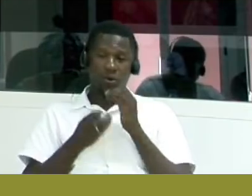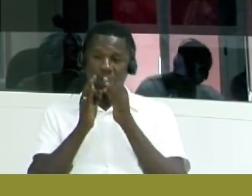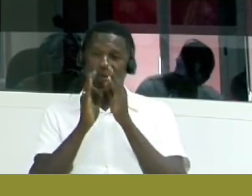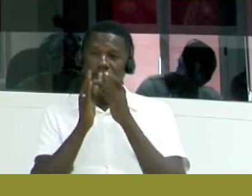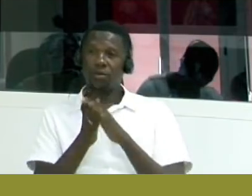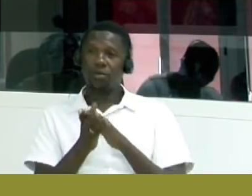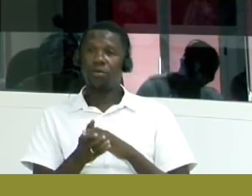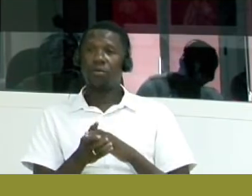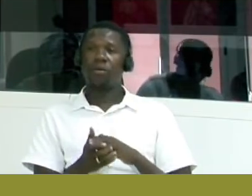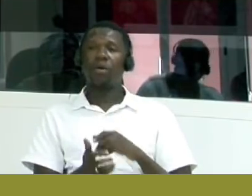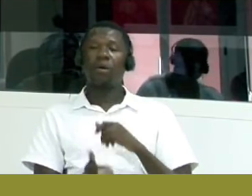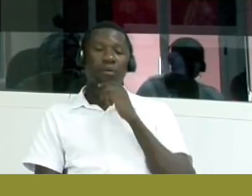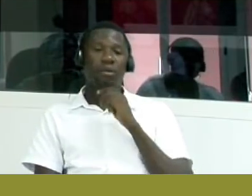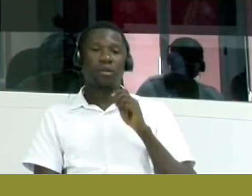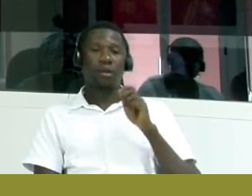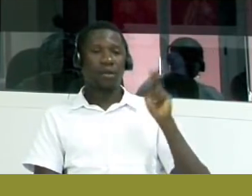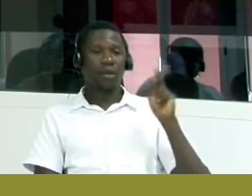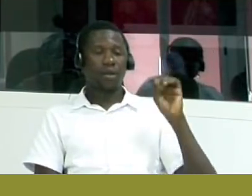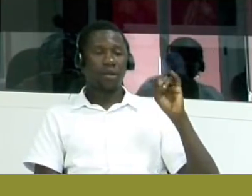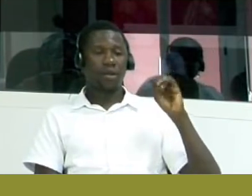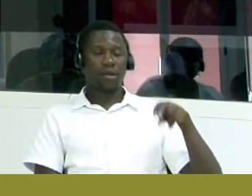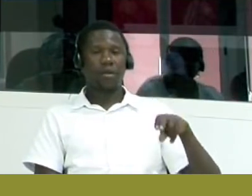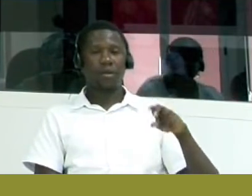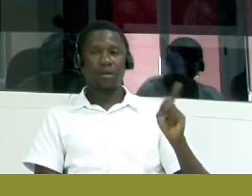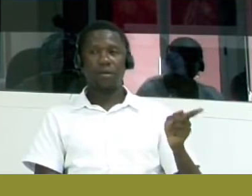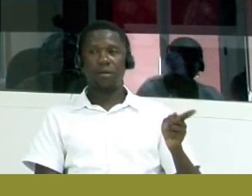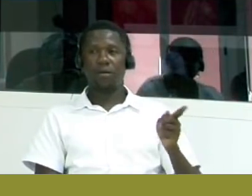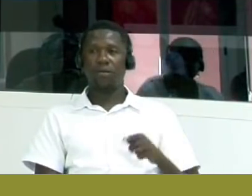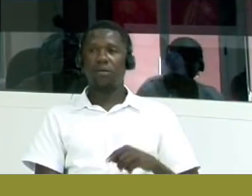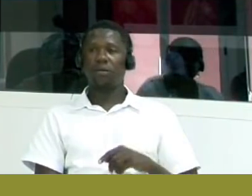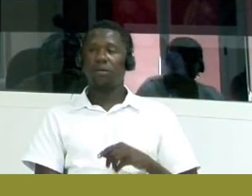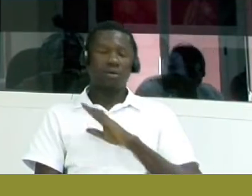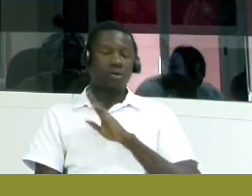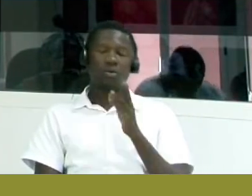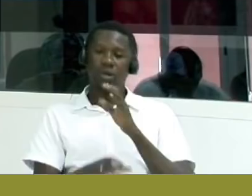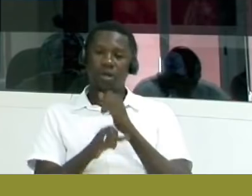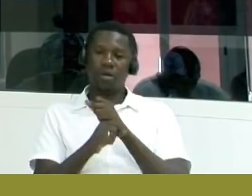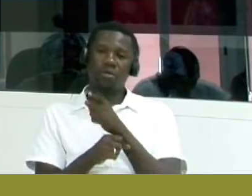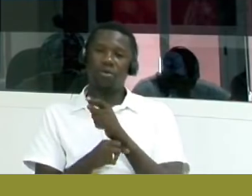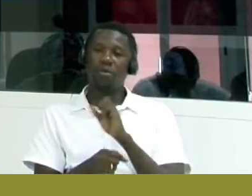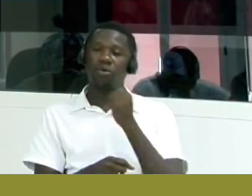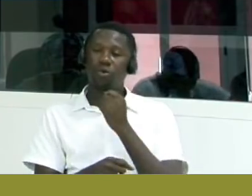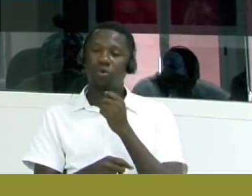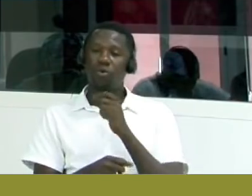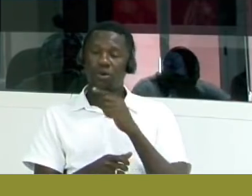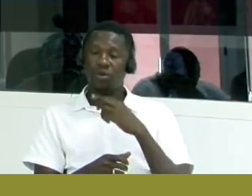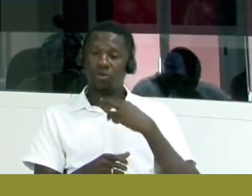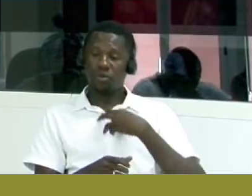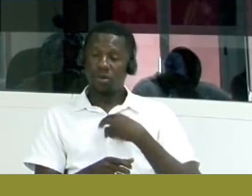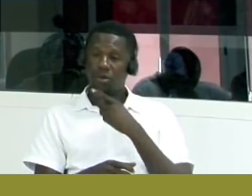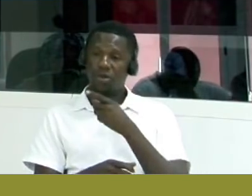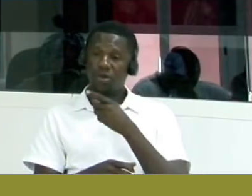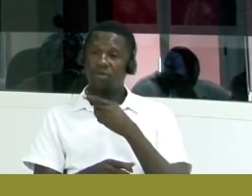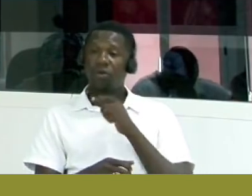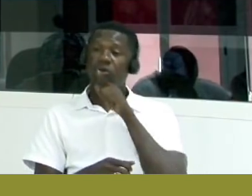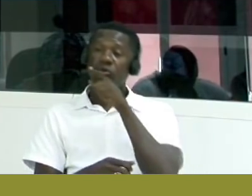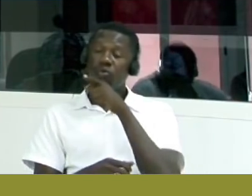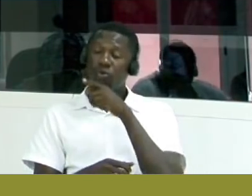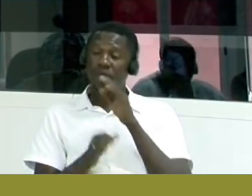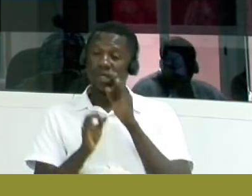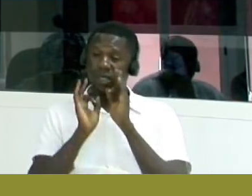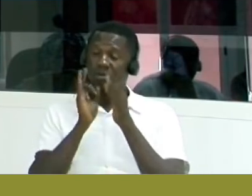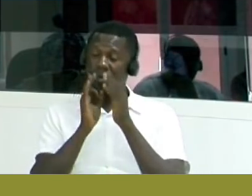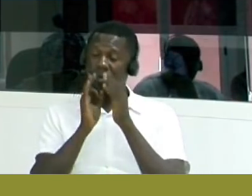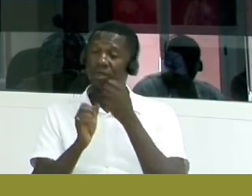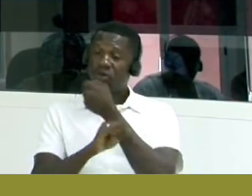Mr. King, that does not help you. Yes, for me. Because what is expected is for you to explain the circumstances